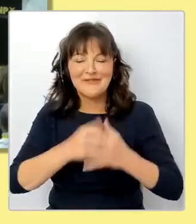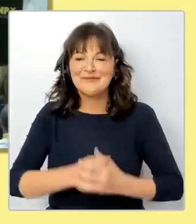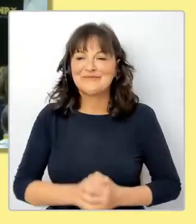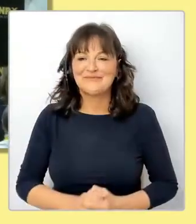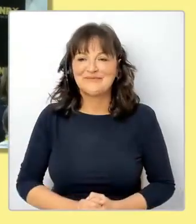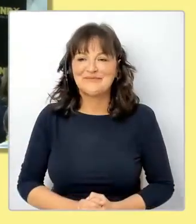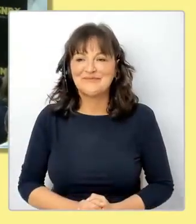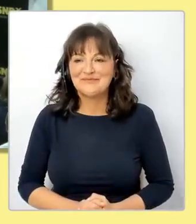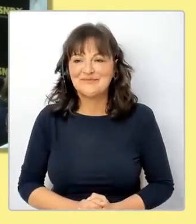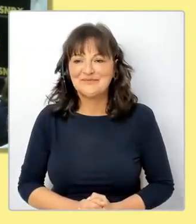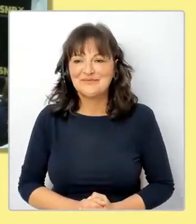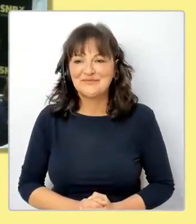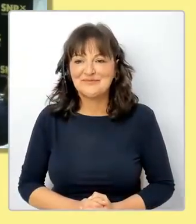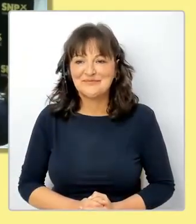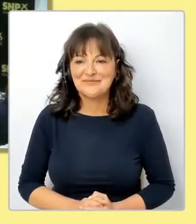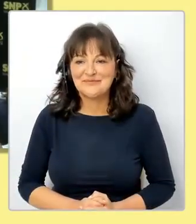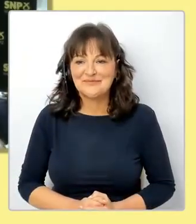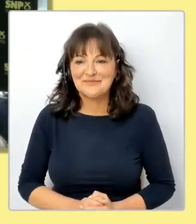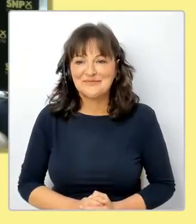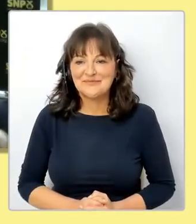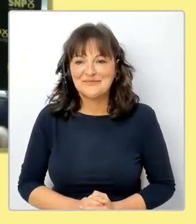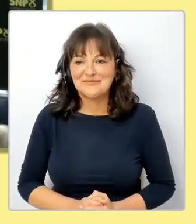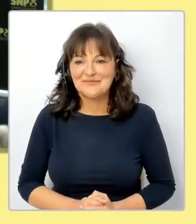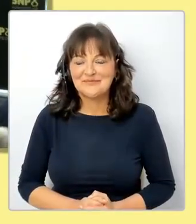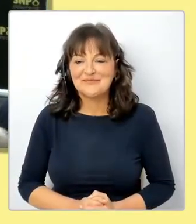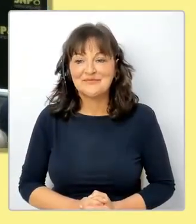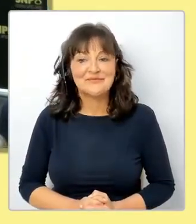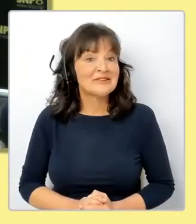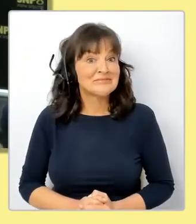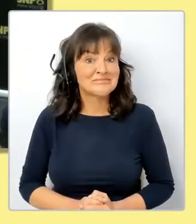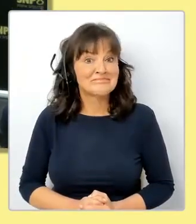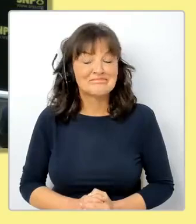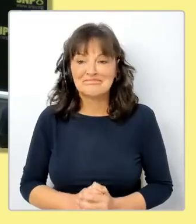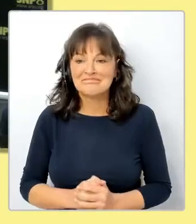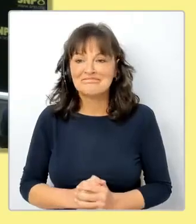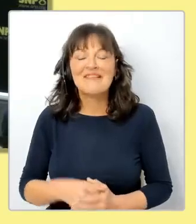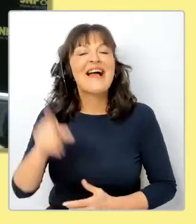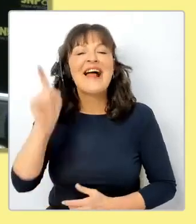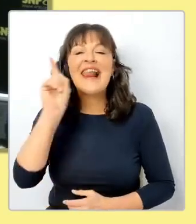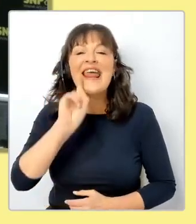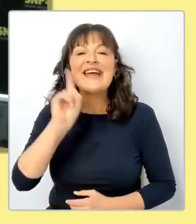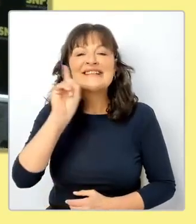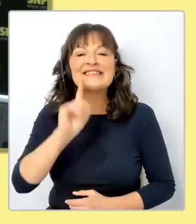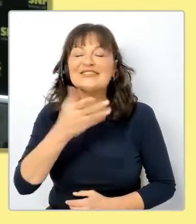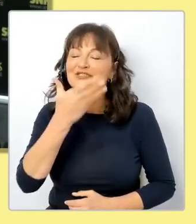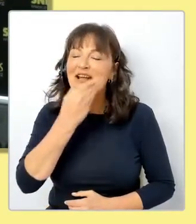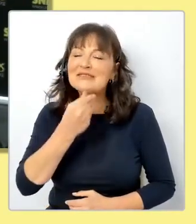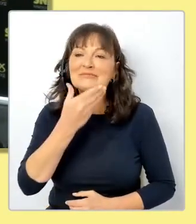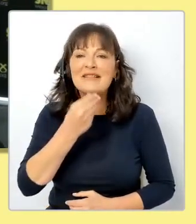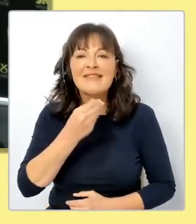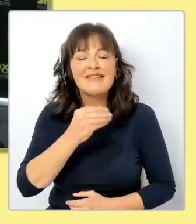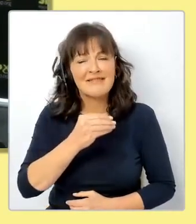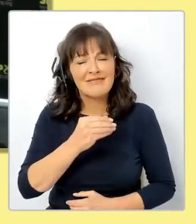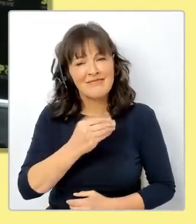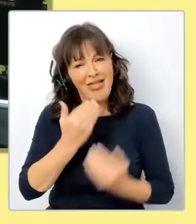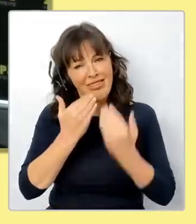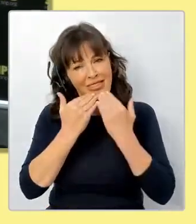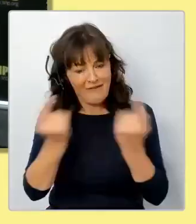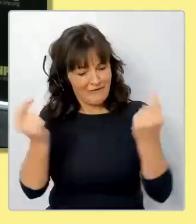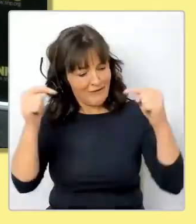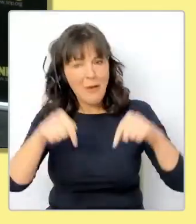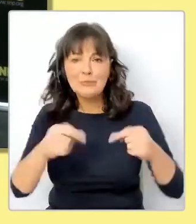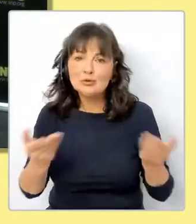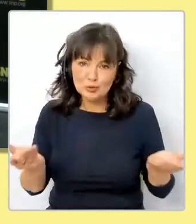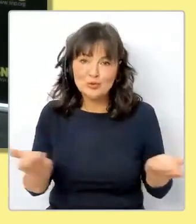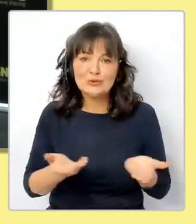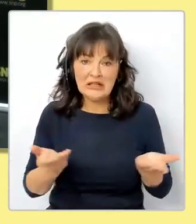Yeah, yeah. Mm-hmm. Well, they've gone wheels. Oh my gosh, right, that's going to be interesting. Ladies and gentlemen, thank you for attending today. We've had